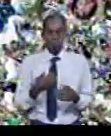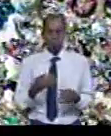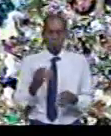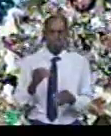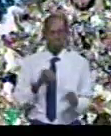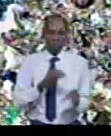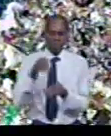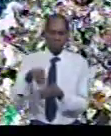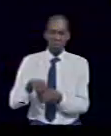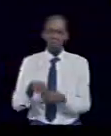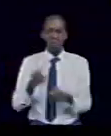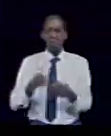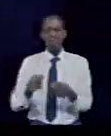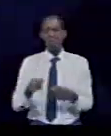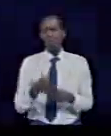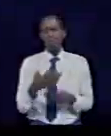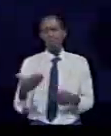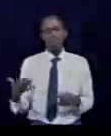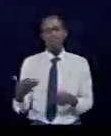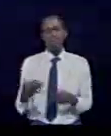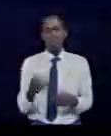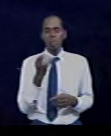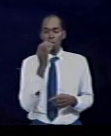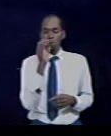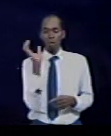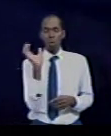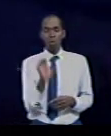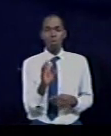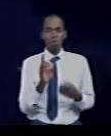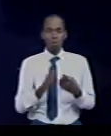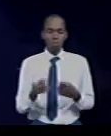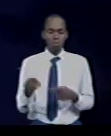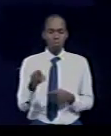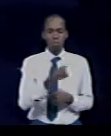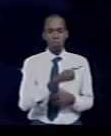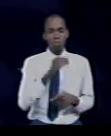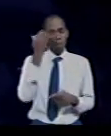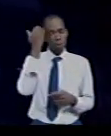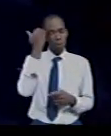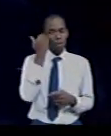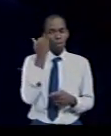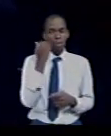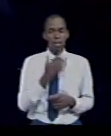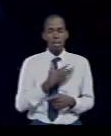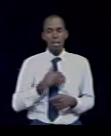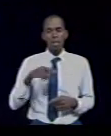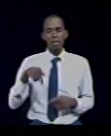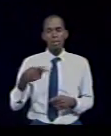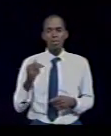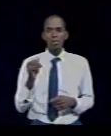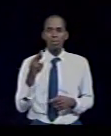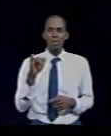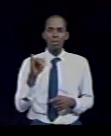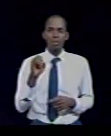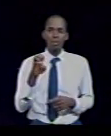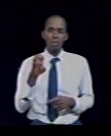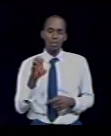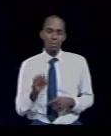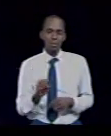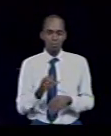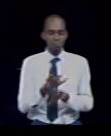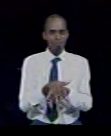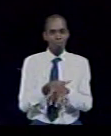in other things. Woe unto you, scribes and Pharisees, hypocrites, for